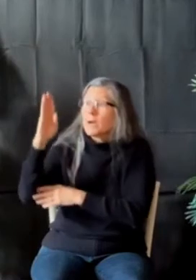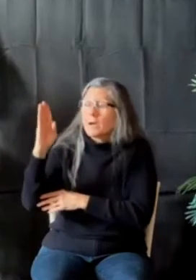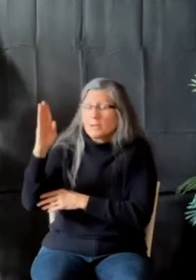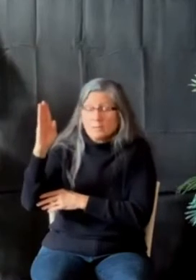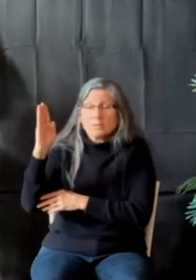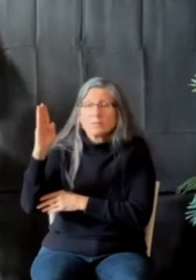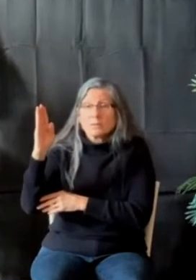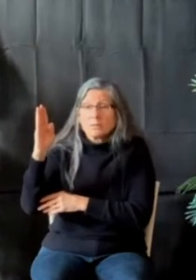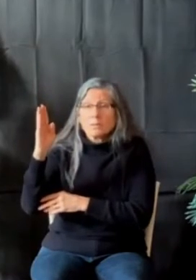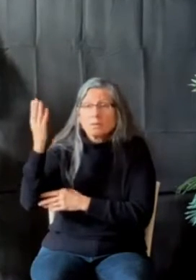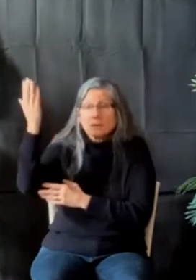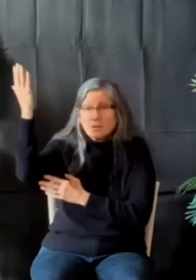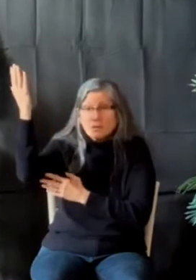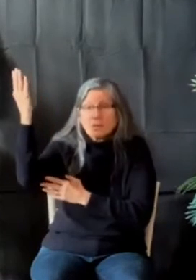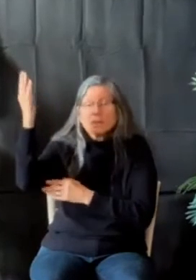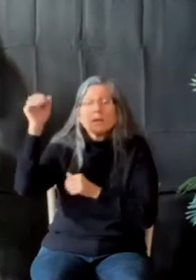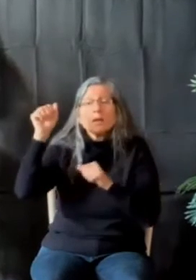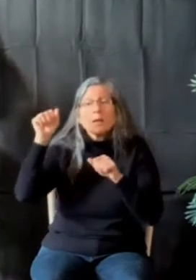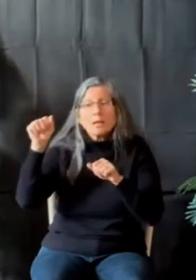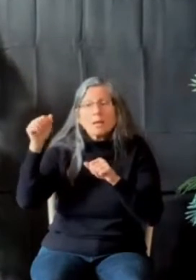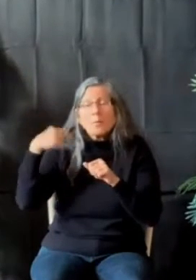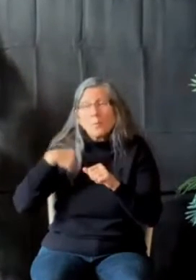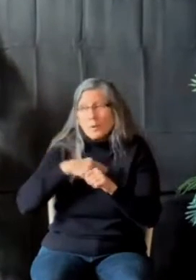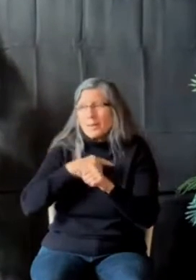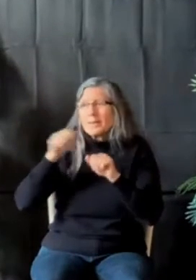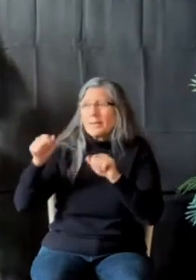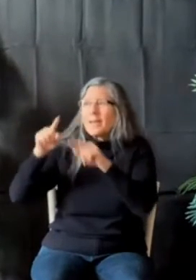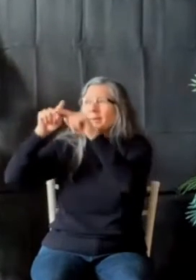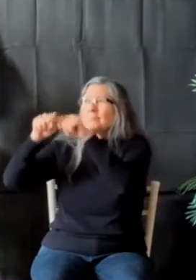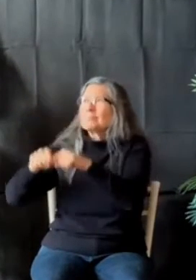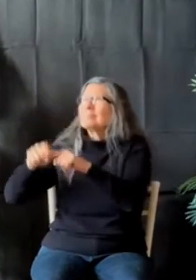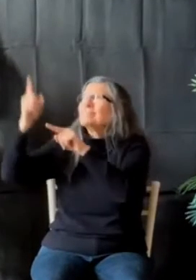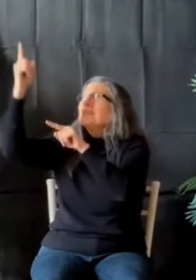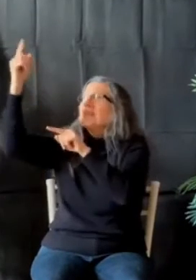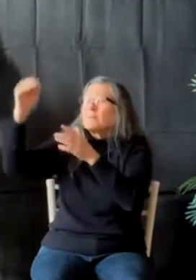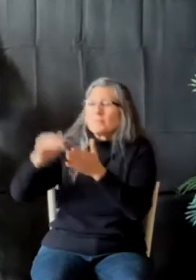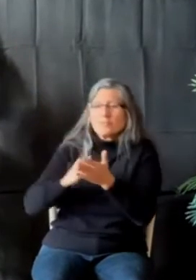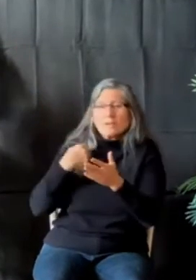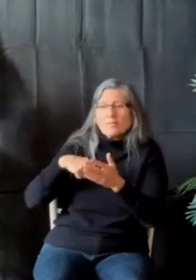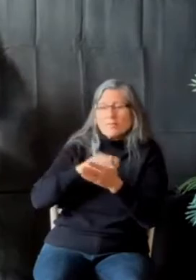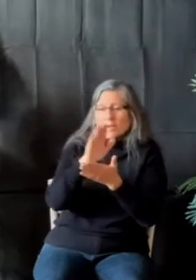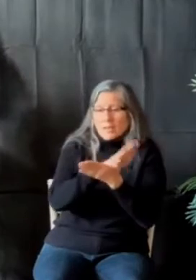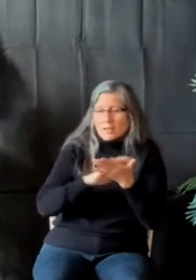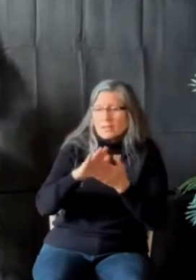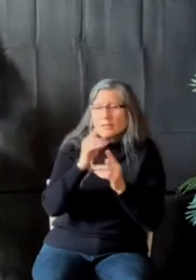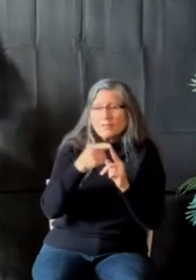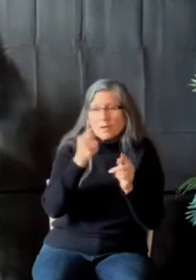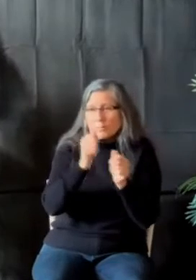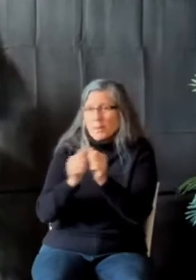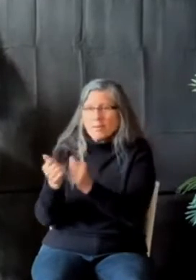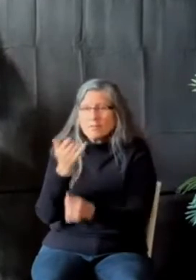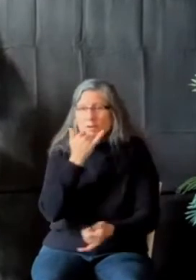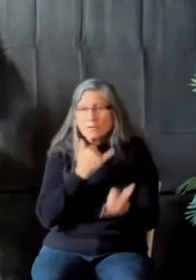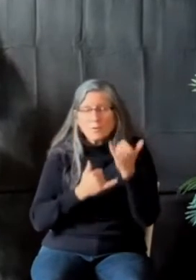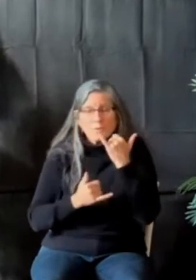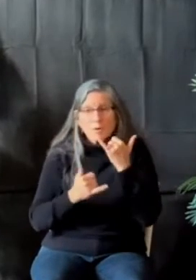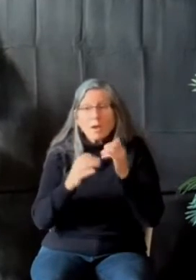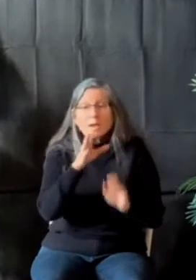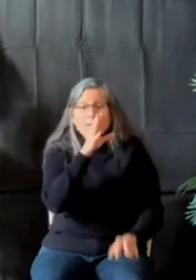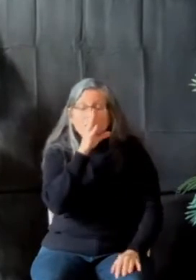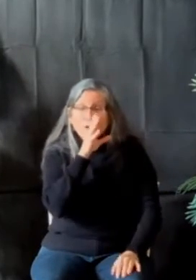we confess our sins to Him, He can be depended on to forgive us and cleanse us from every wrong. By the way, He's talking to believers,